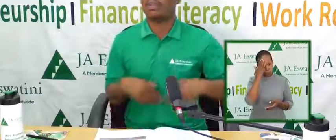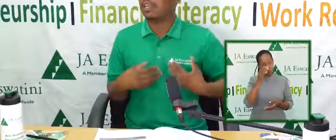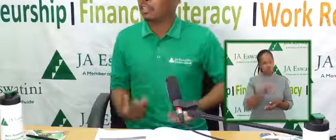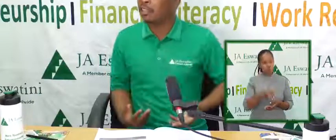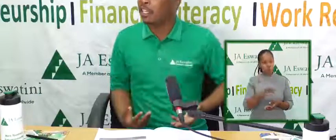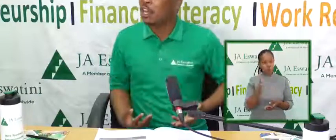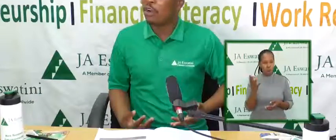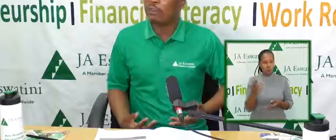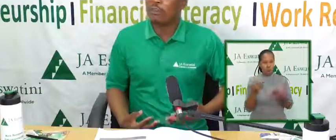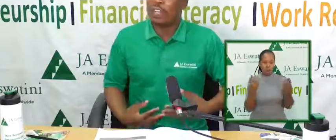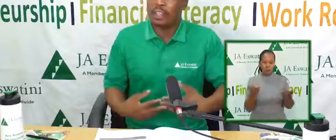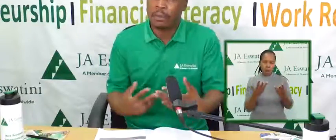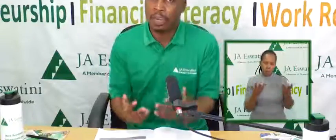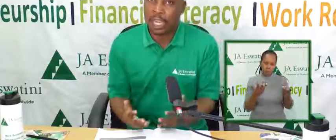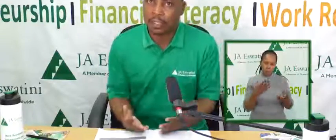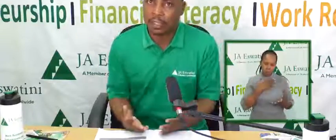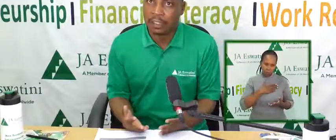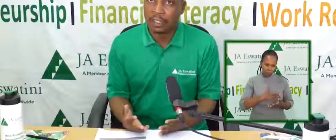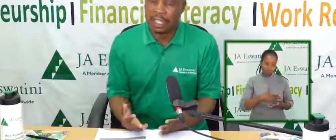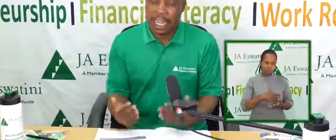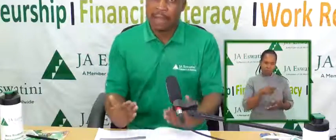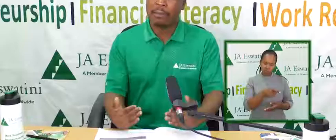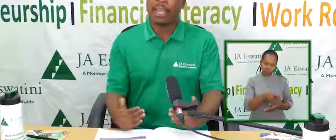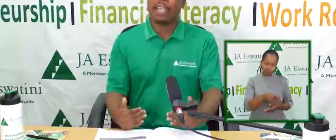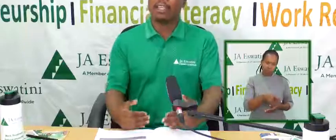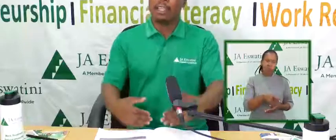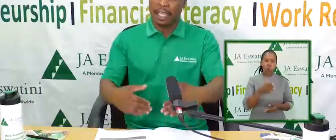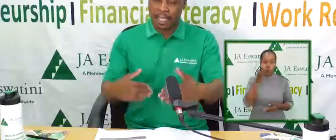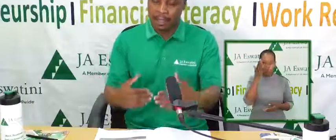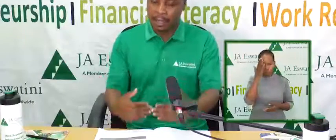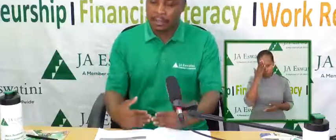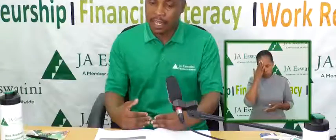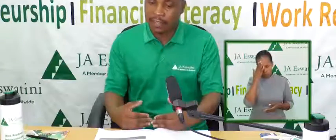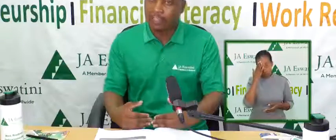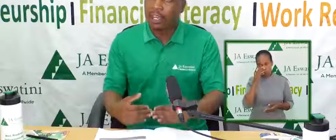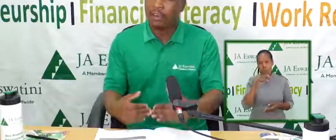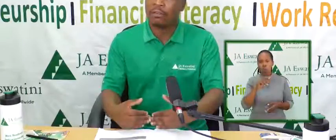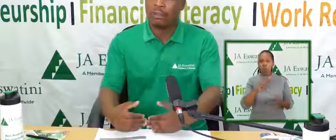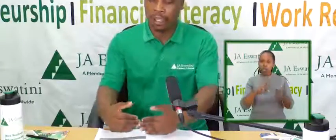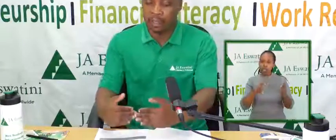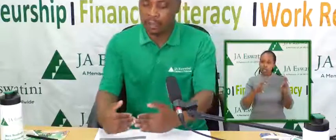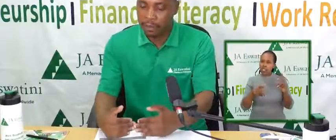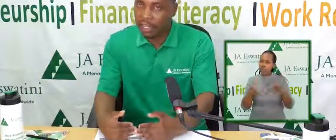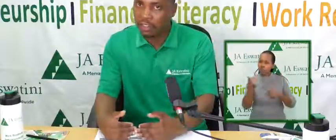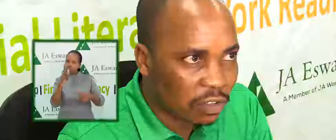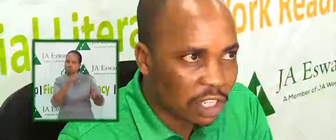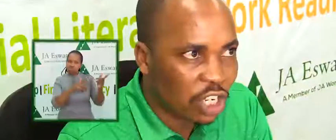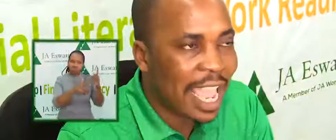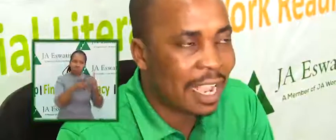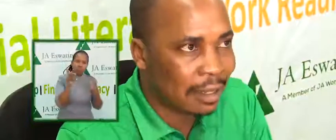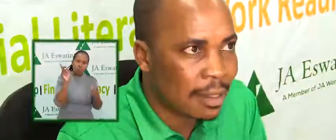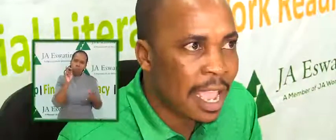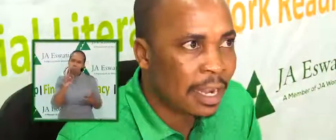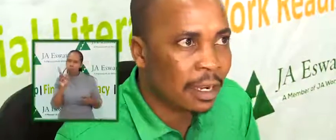the popularity of the product. Come back, get the results of the market